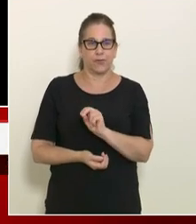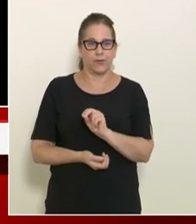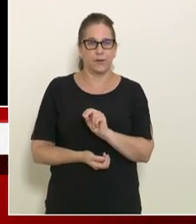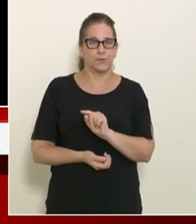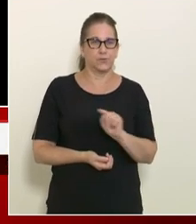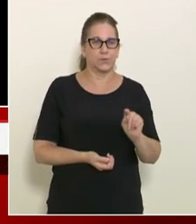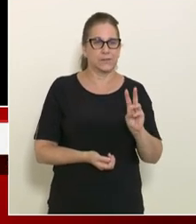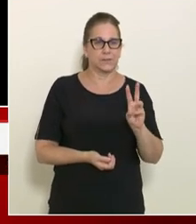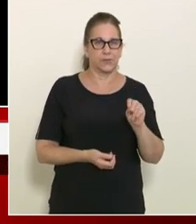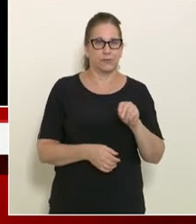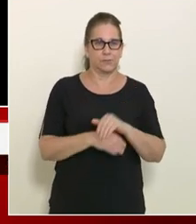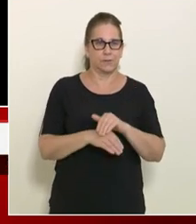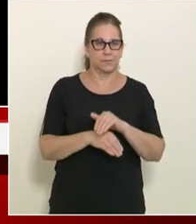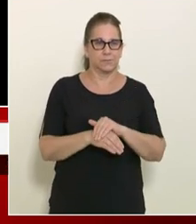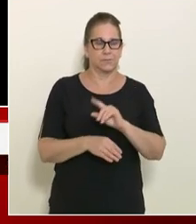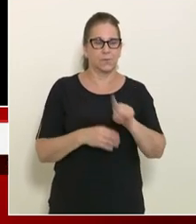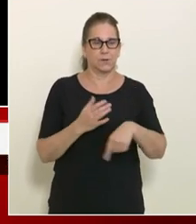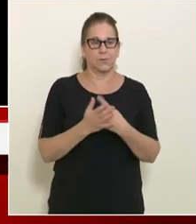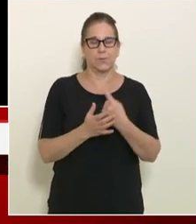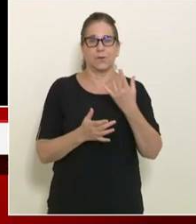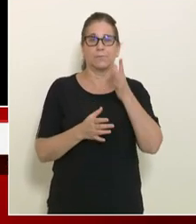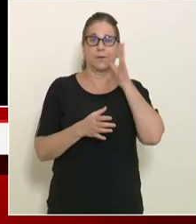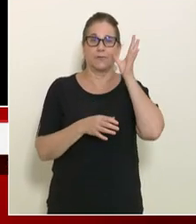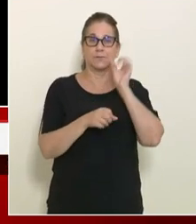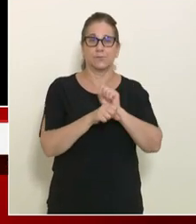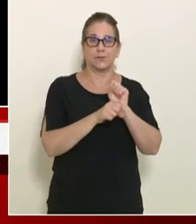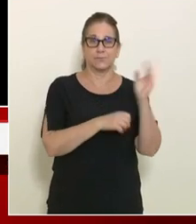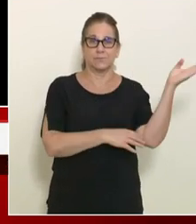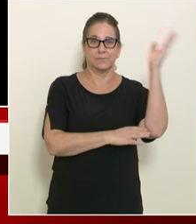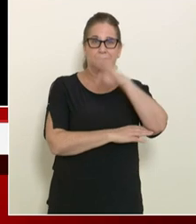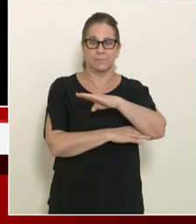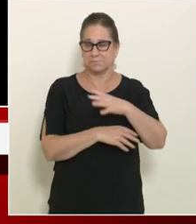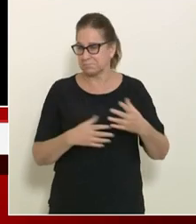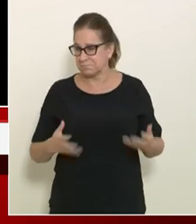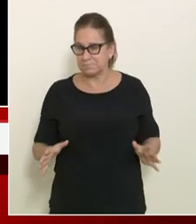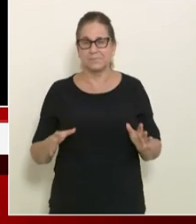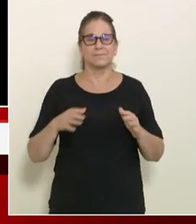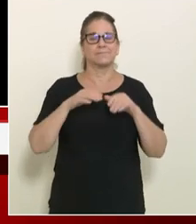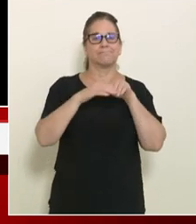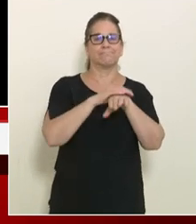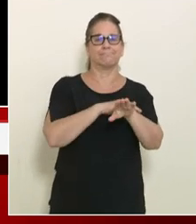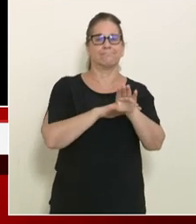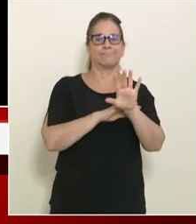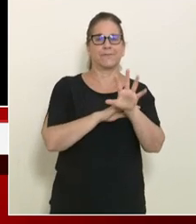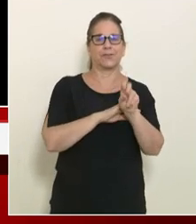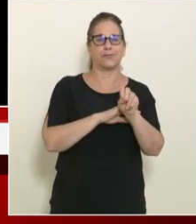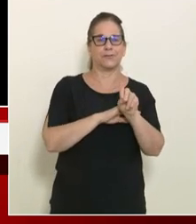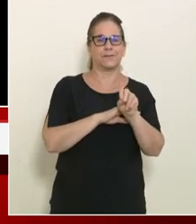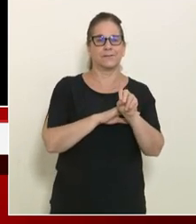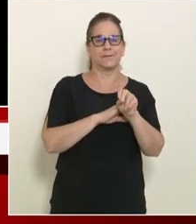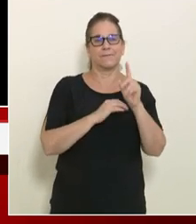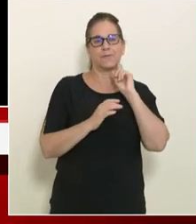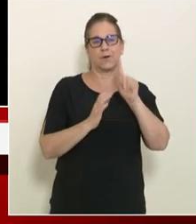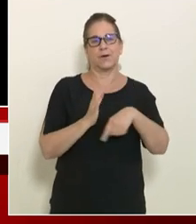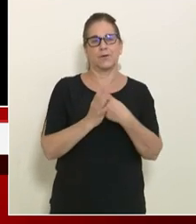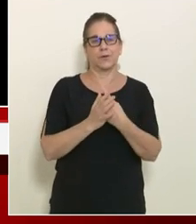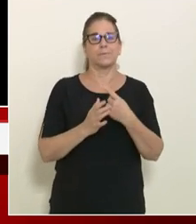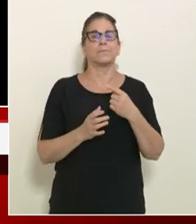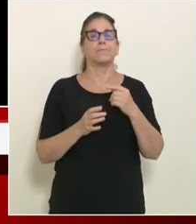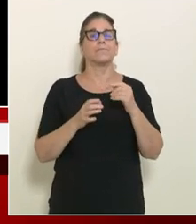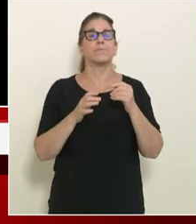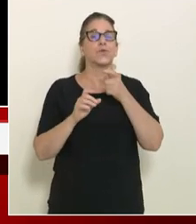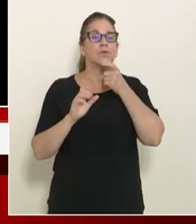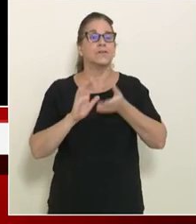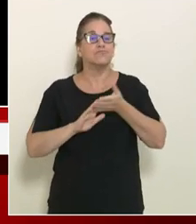those parents who are working during the day. These sessions will also be staffed by licensed clinicians and will focus on